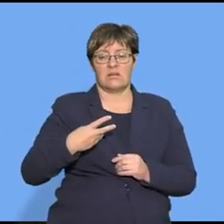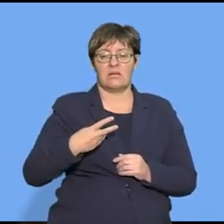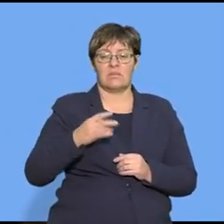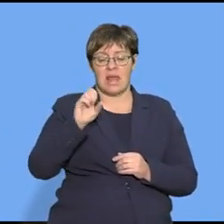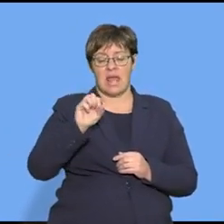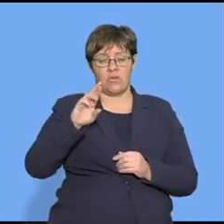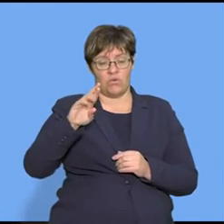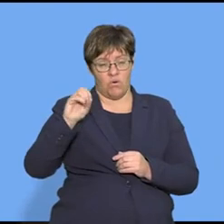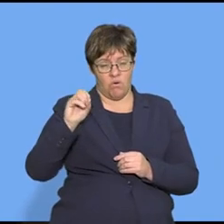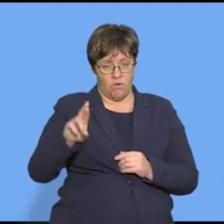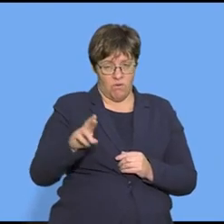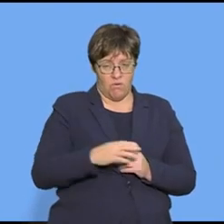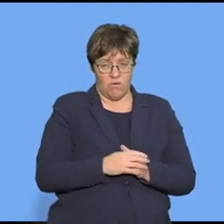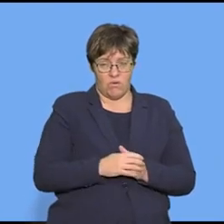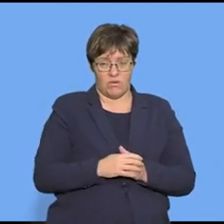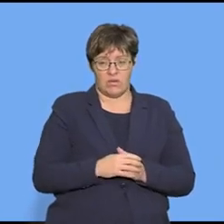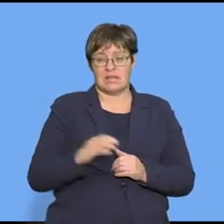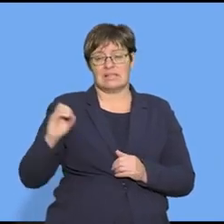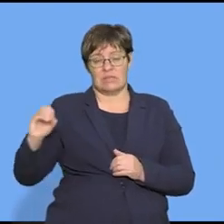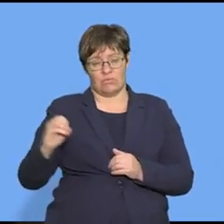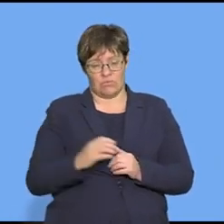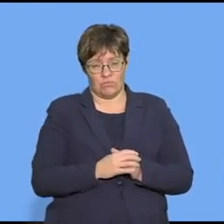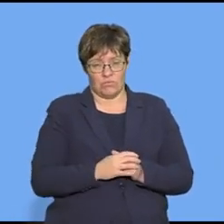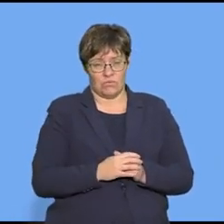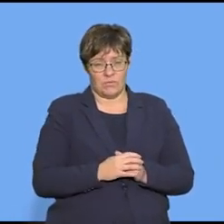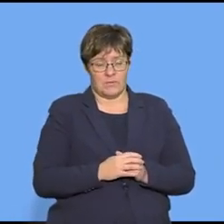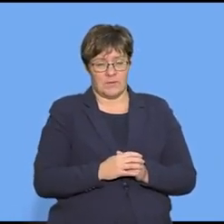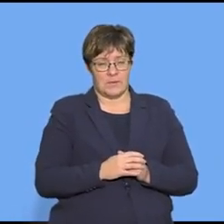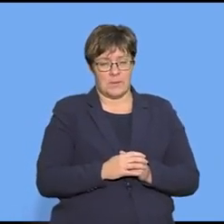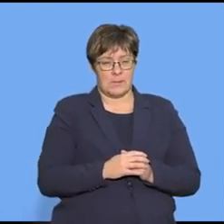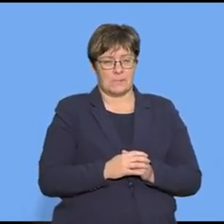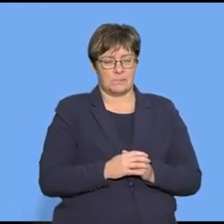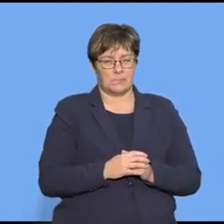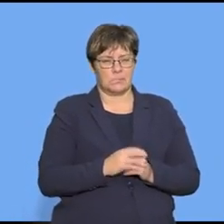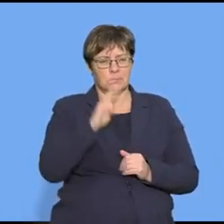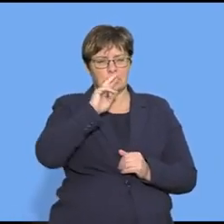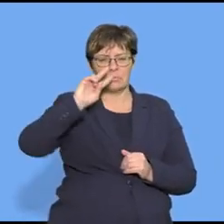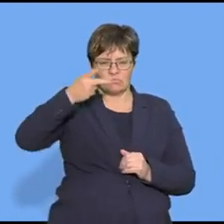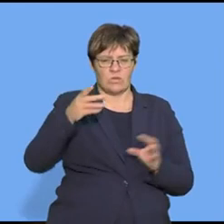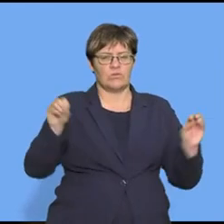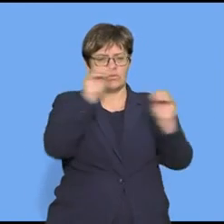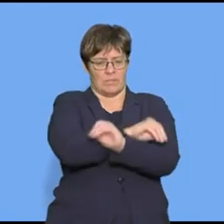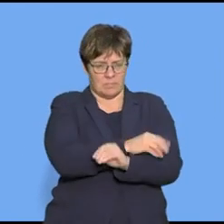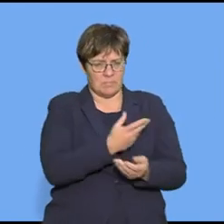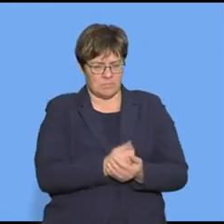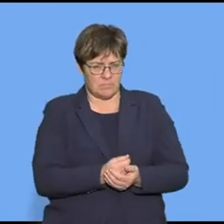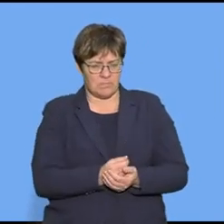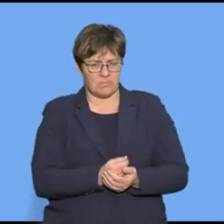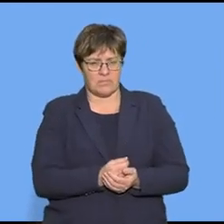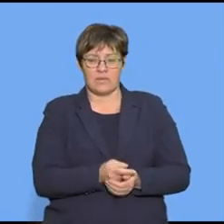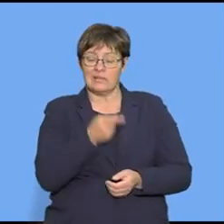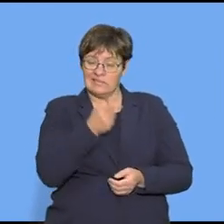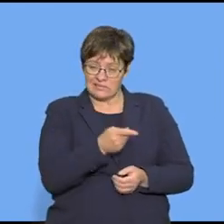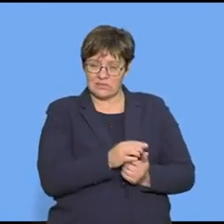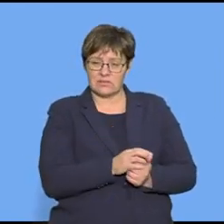error and 0, right? Because you swap them around. And then this one